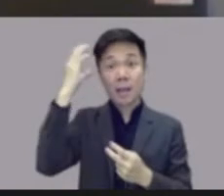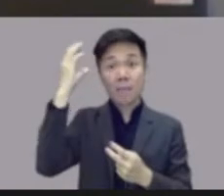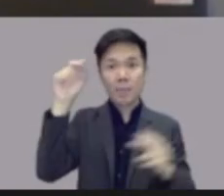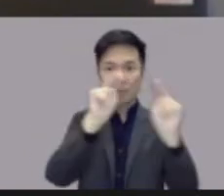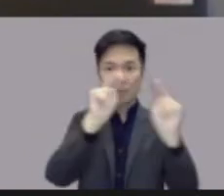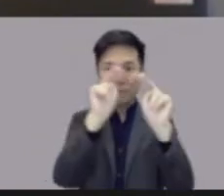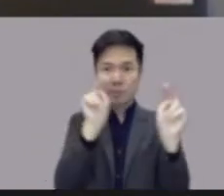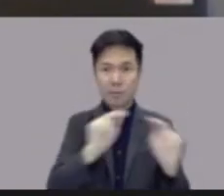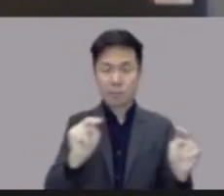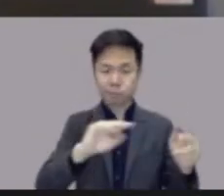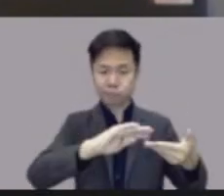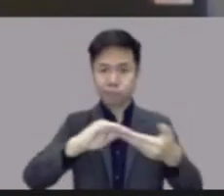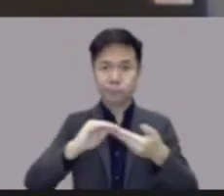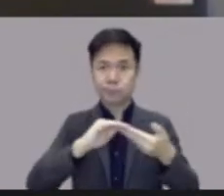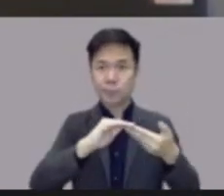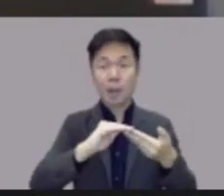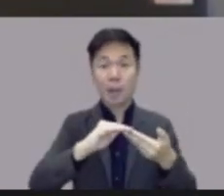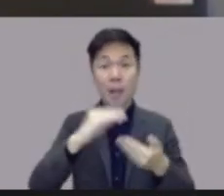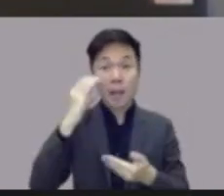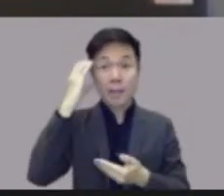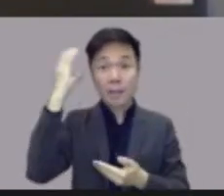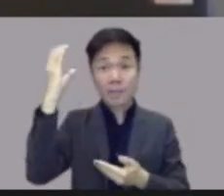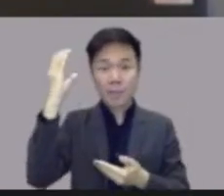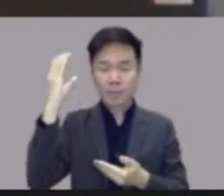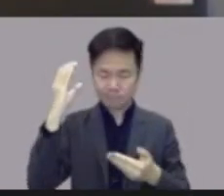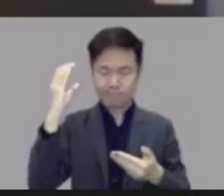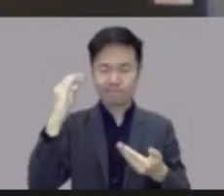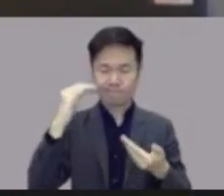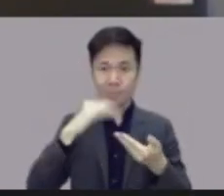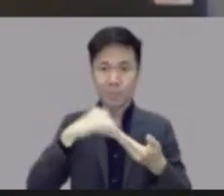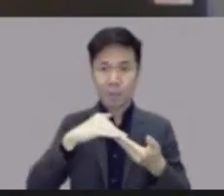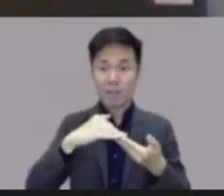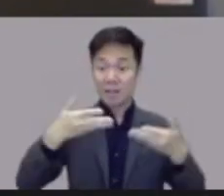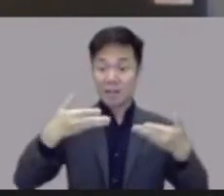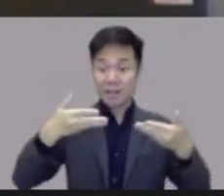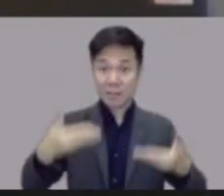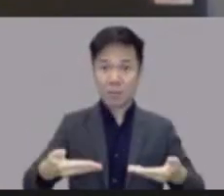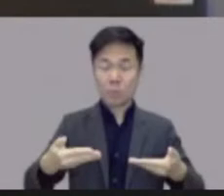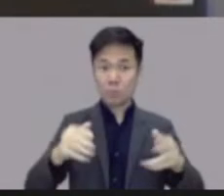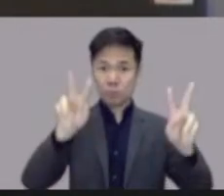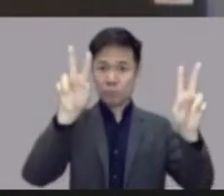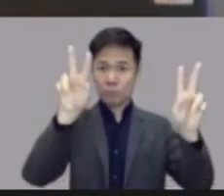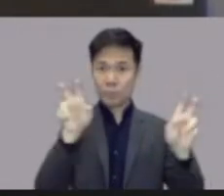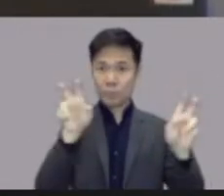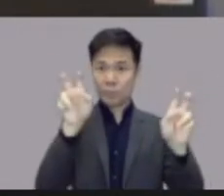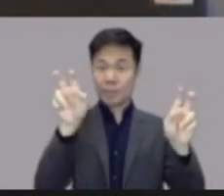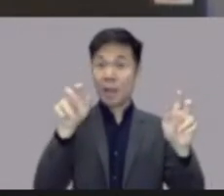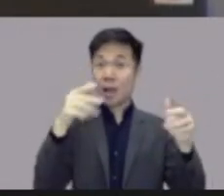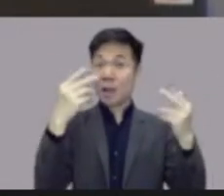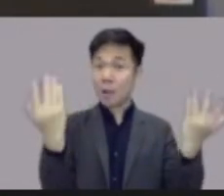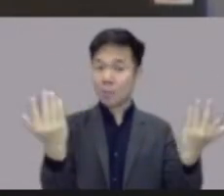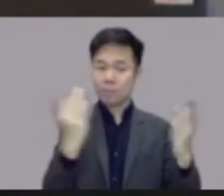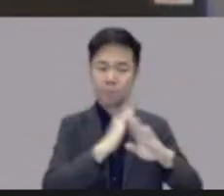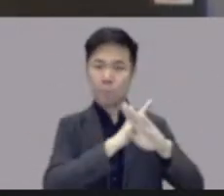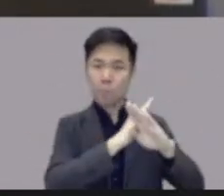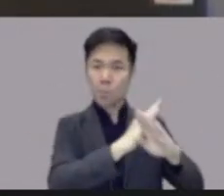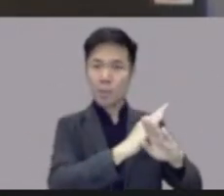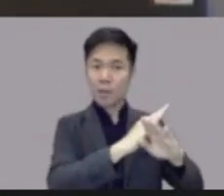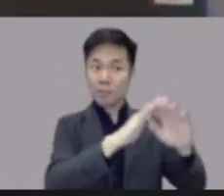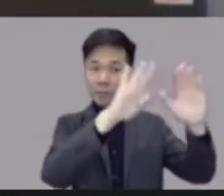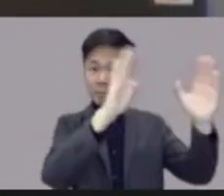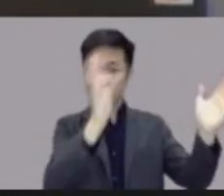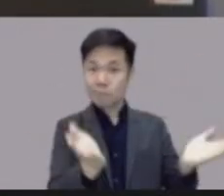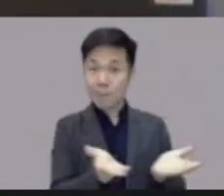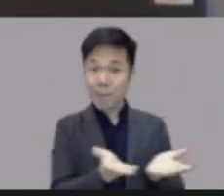reflected in the theme of our committee session today the theme of protecting our planet through Regional